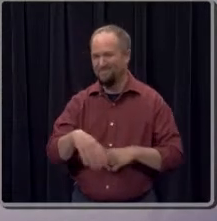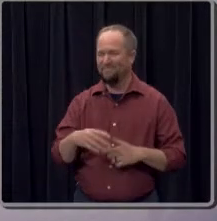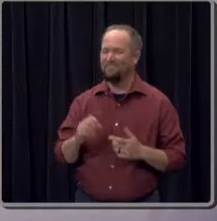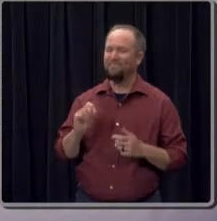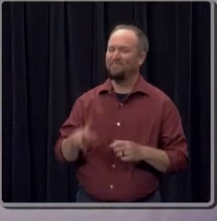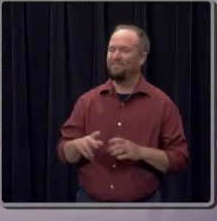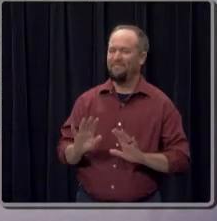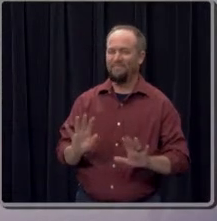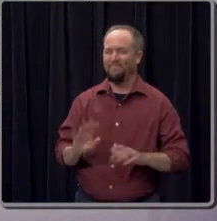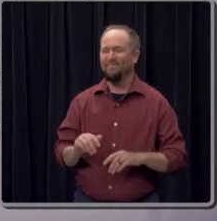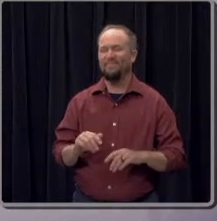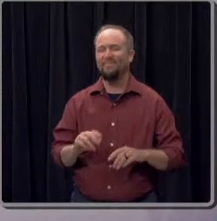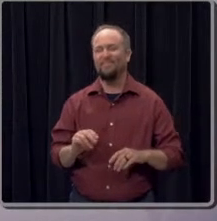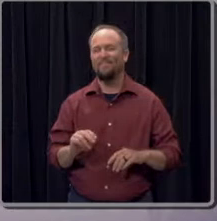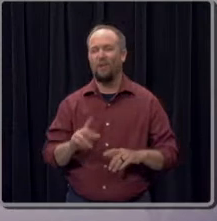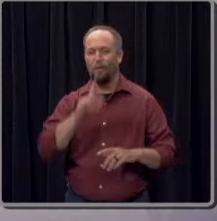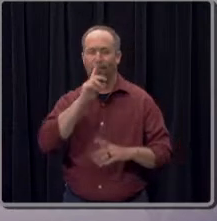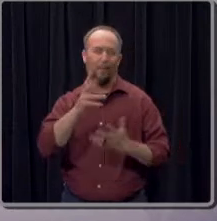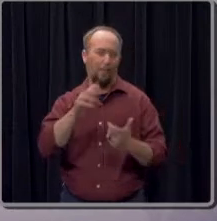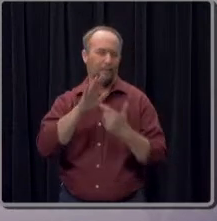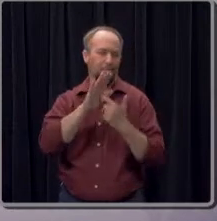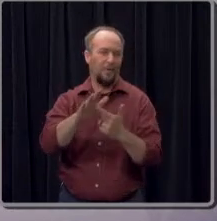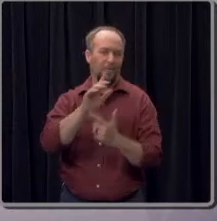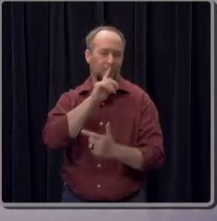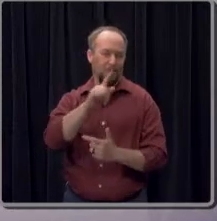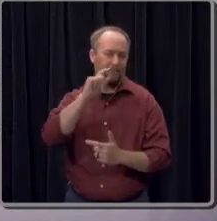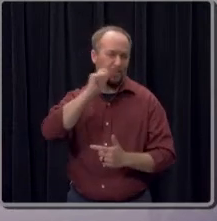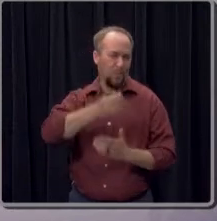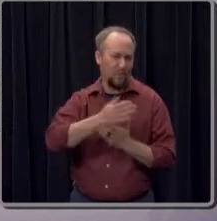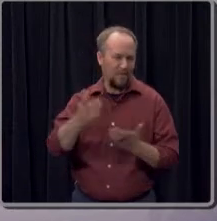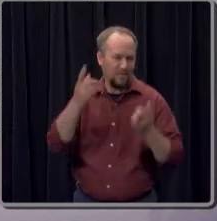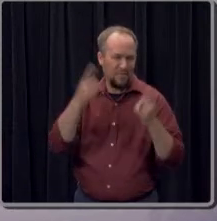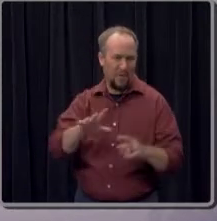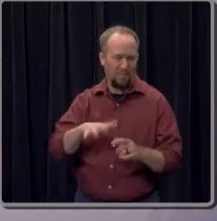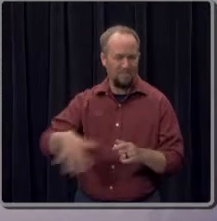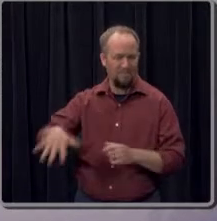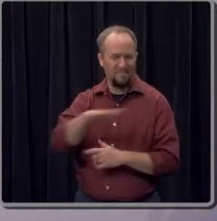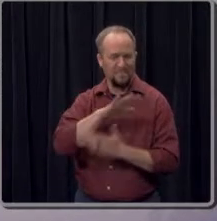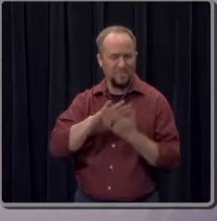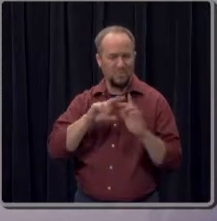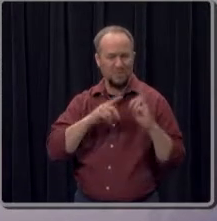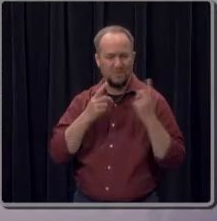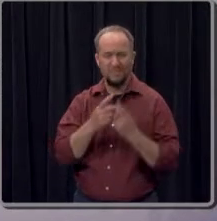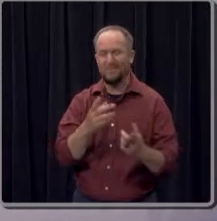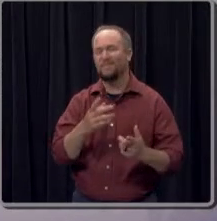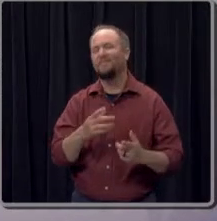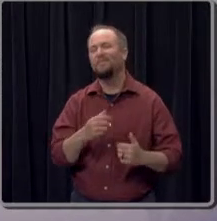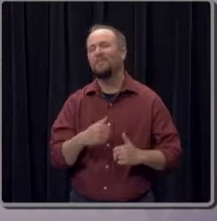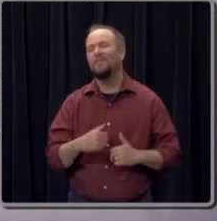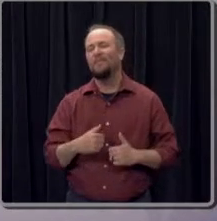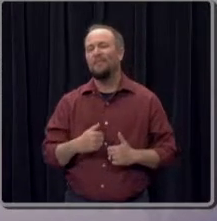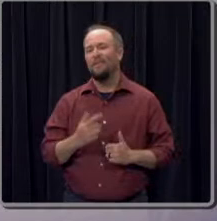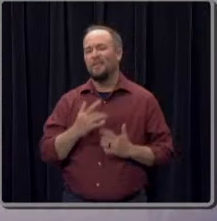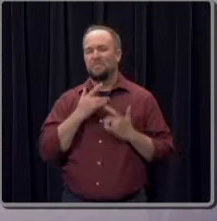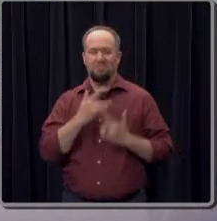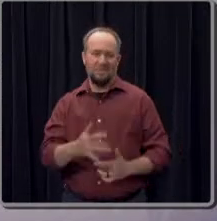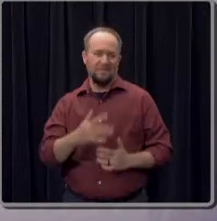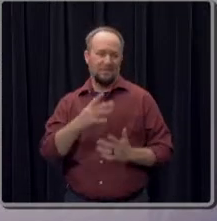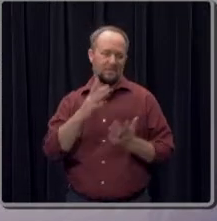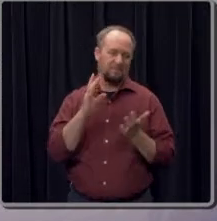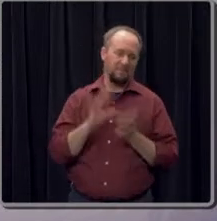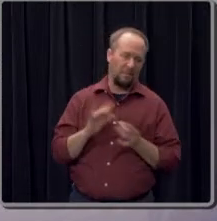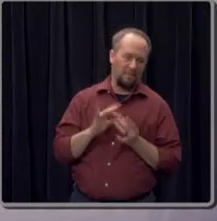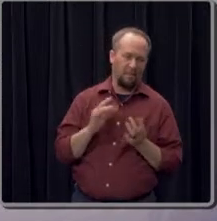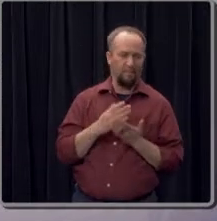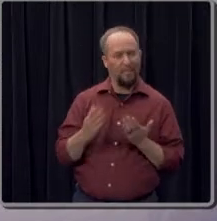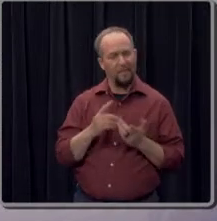fun. Actually, what I want to show you is just some really cool things happening around our district. And usually I talk about things, but I thought tonight